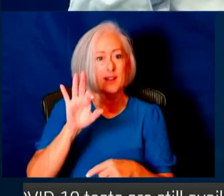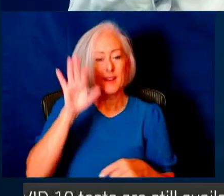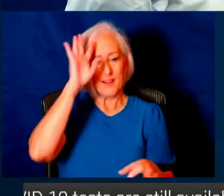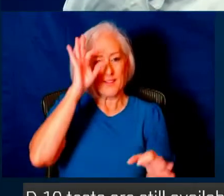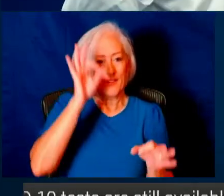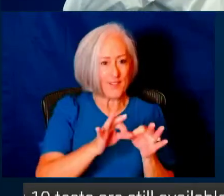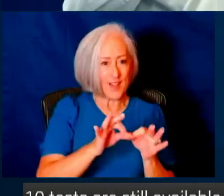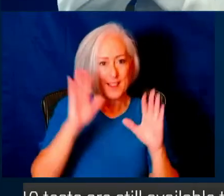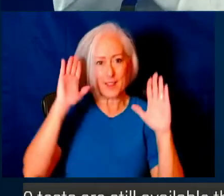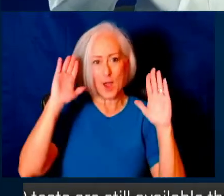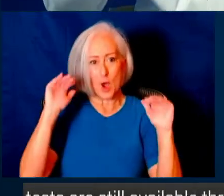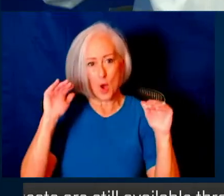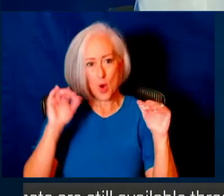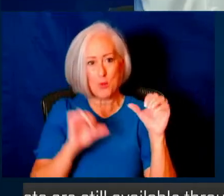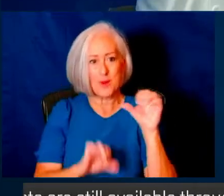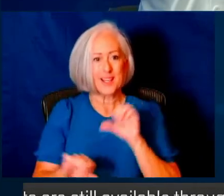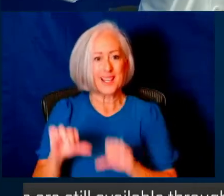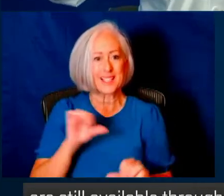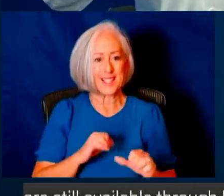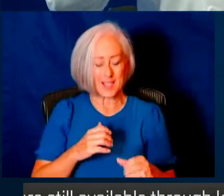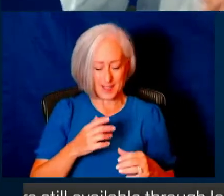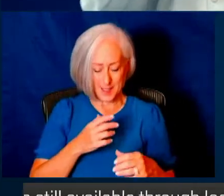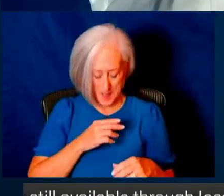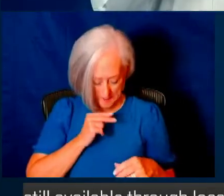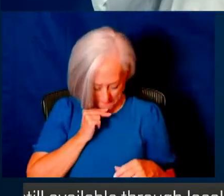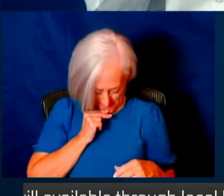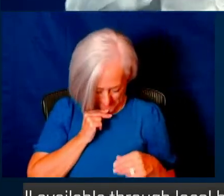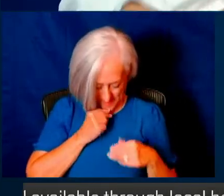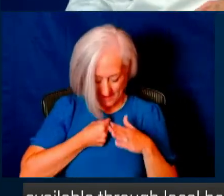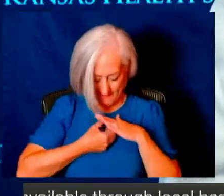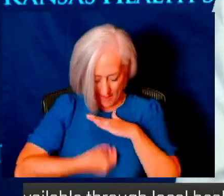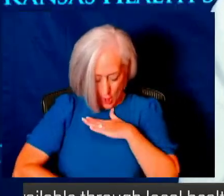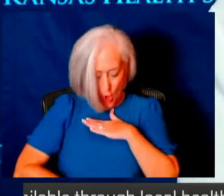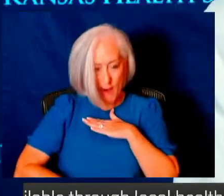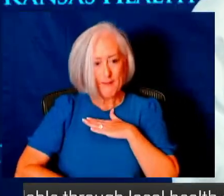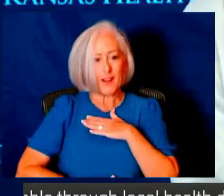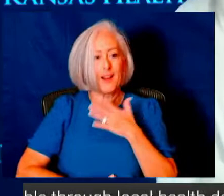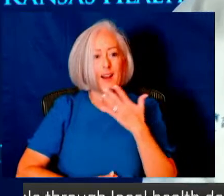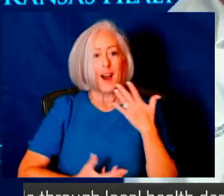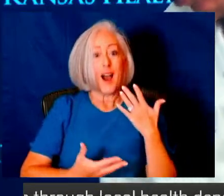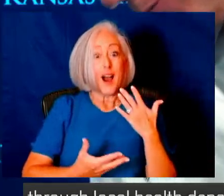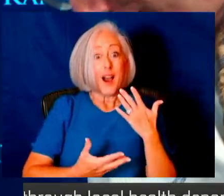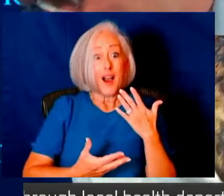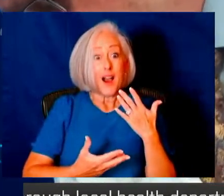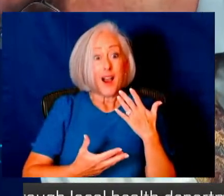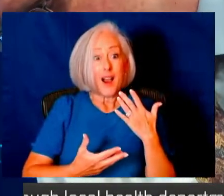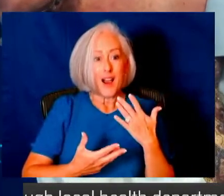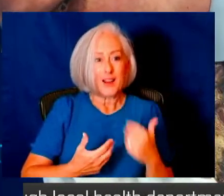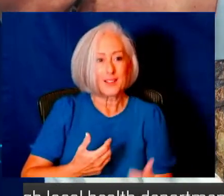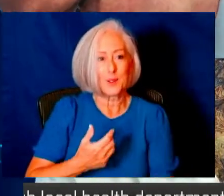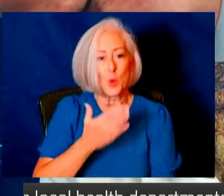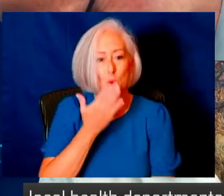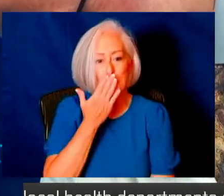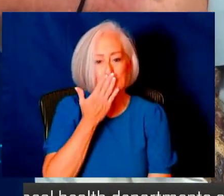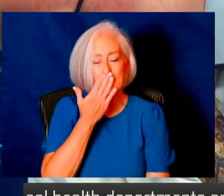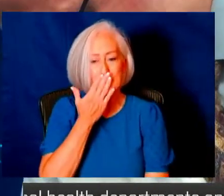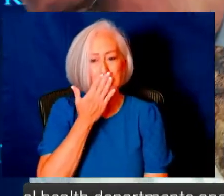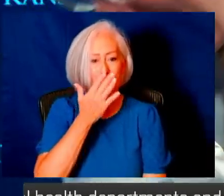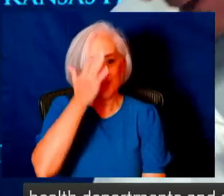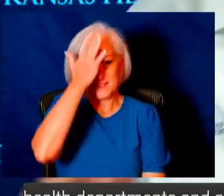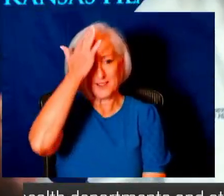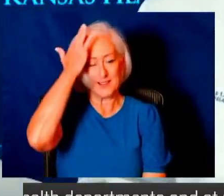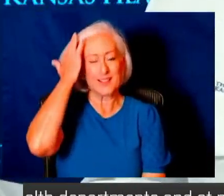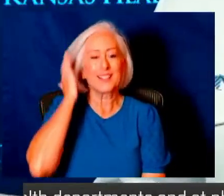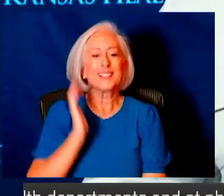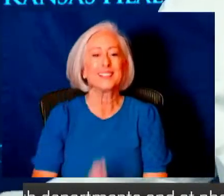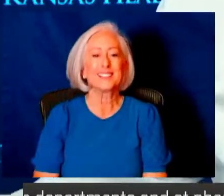Whoa, my mic fell off. No! I had this brilliant little thing I was going to say at the very end. Okay, well, then yeah, well. Here. I think